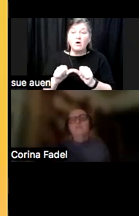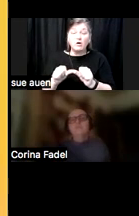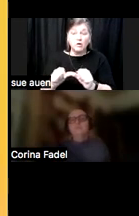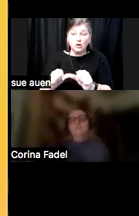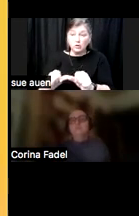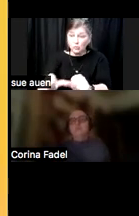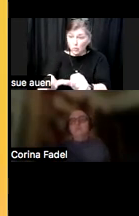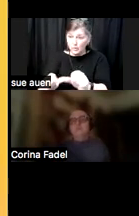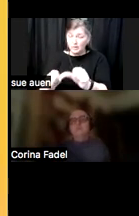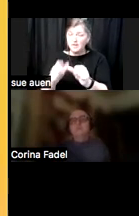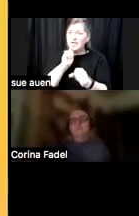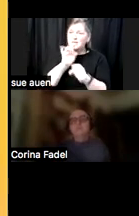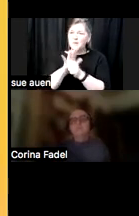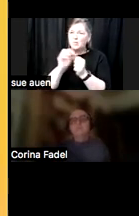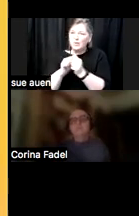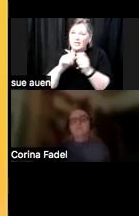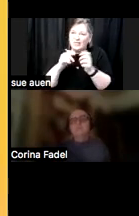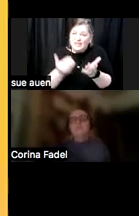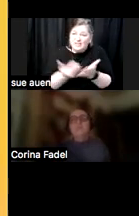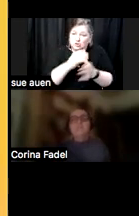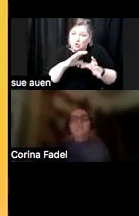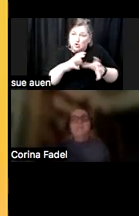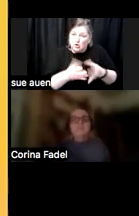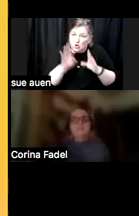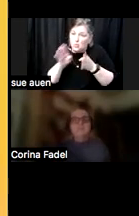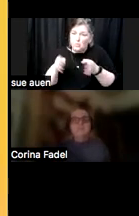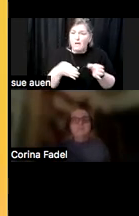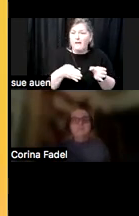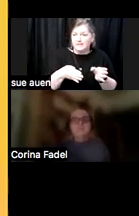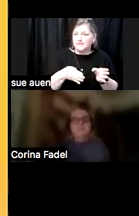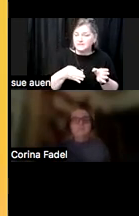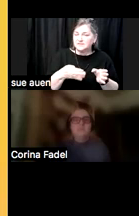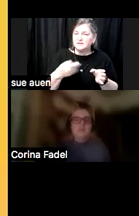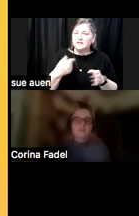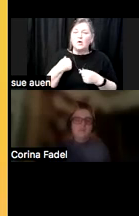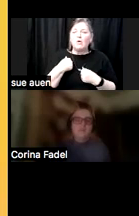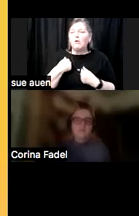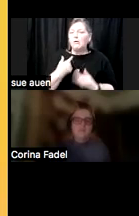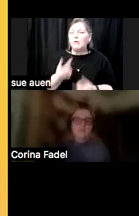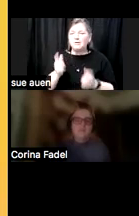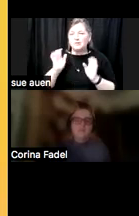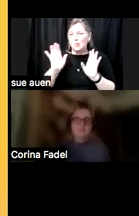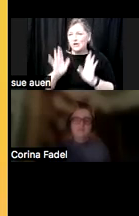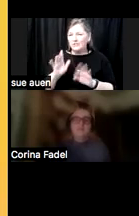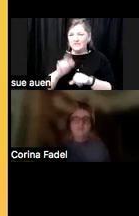to this practice? We've had such a rich, rich time